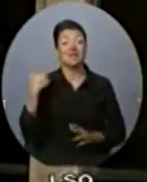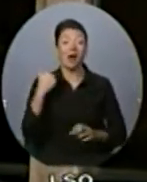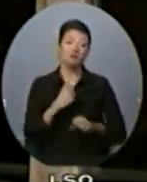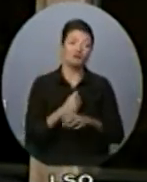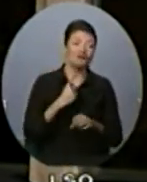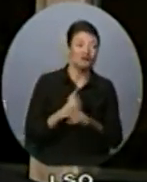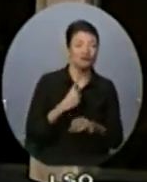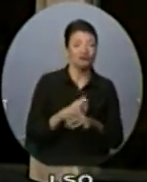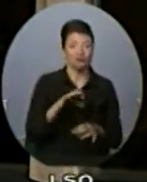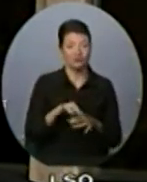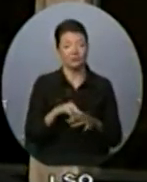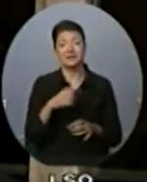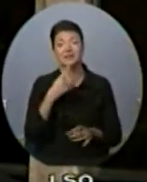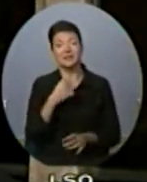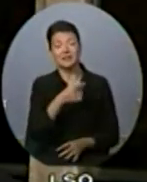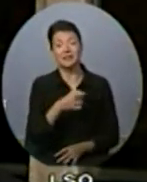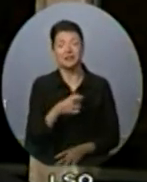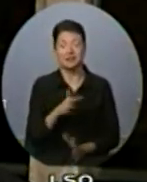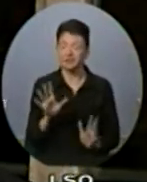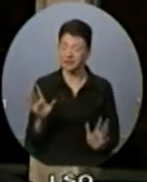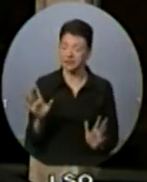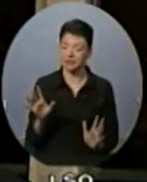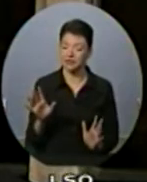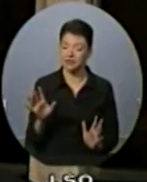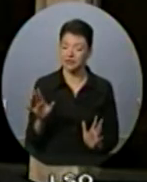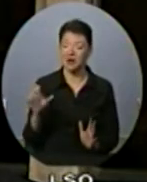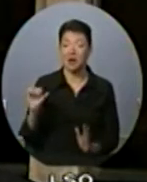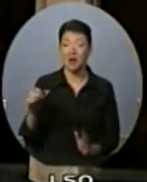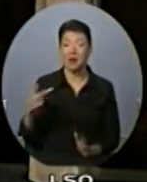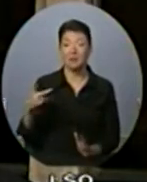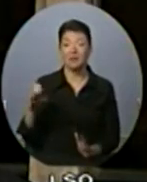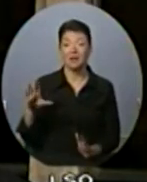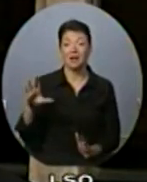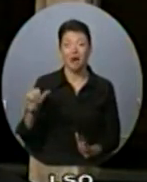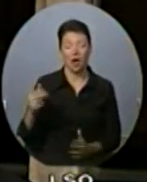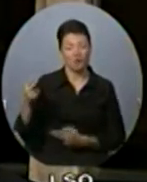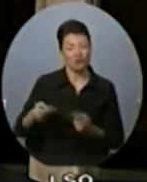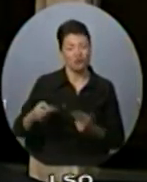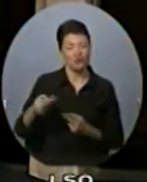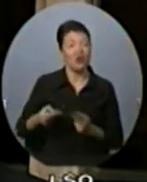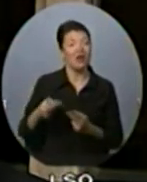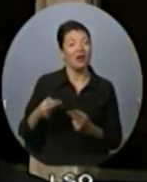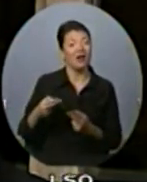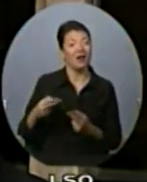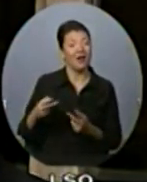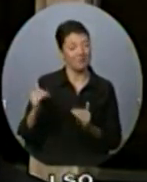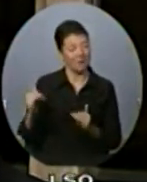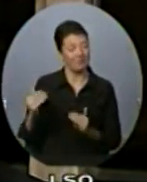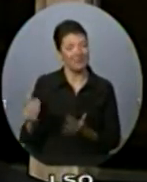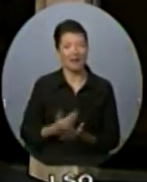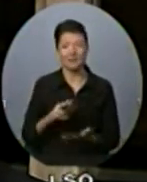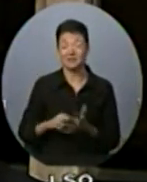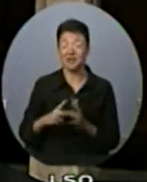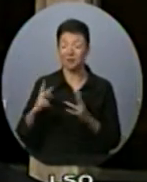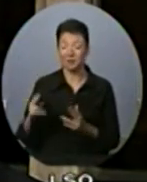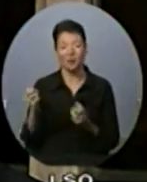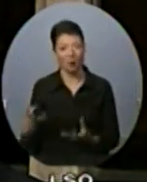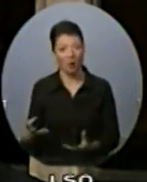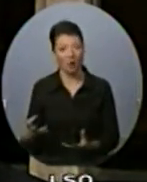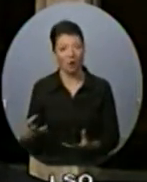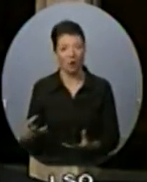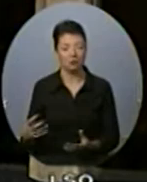when the ACOA minister is hiring defeated Conservative candidates for top-rate salaries. Will the minister table a list of all the ACOA